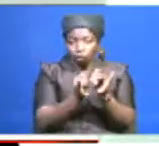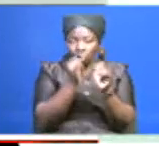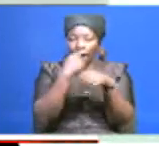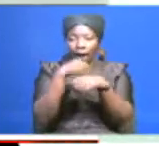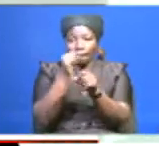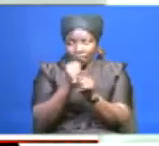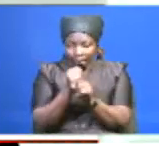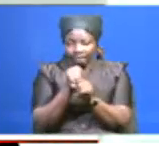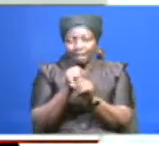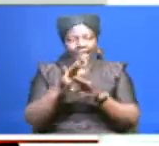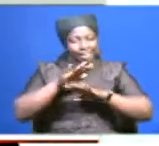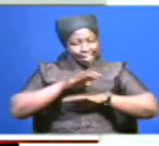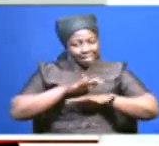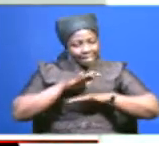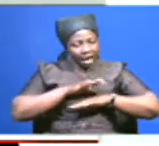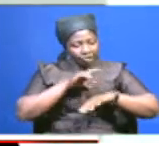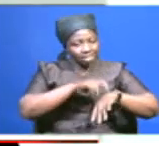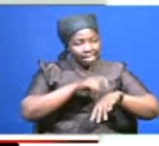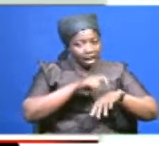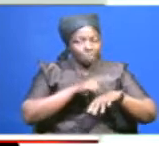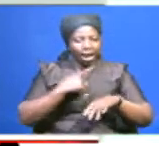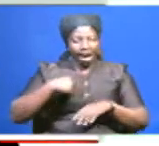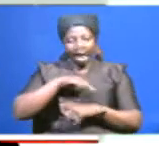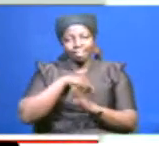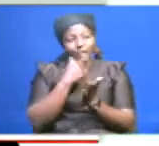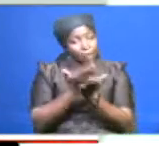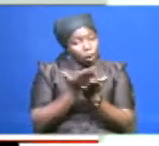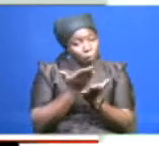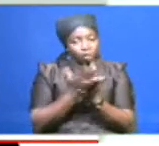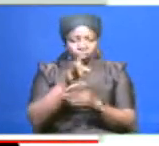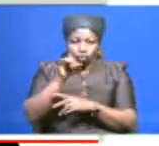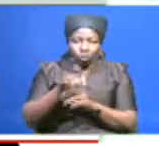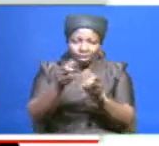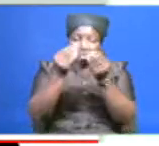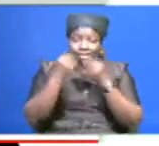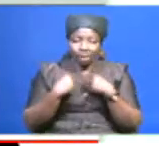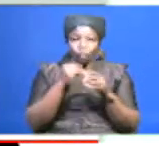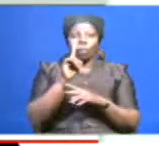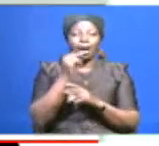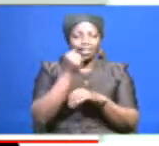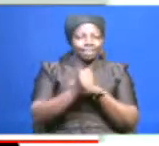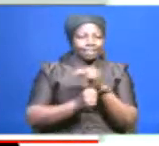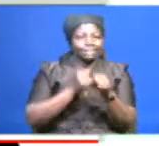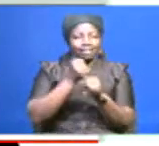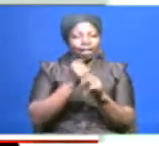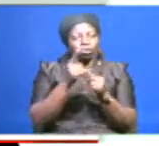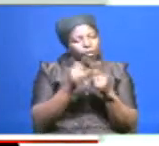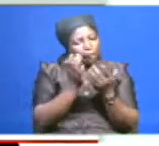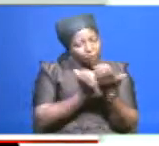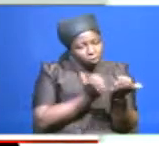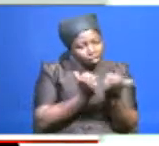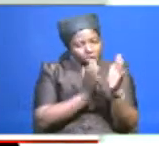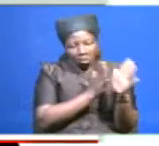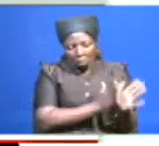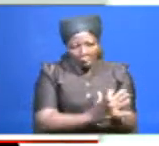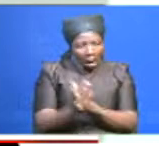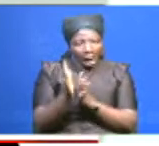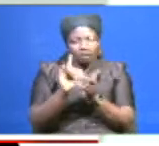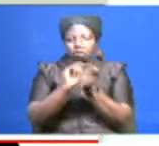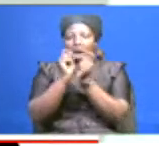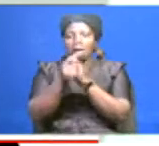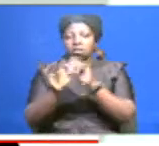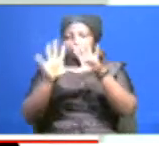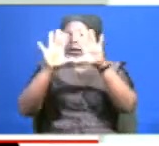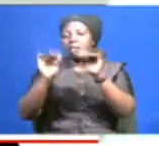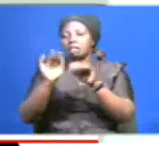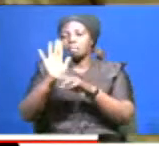lead time, we are proposing 1 year, be given to businesses to be able to plan, to adjust their budgets and restructure